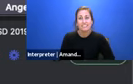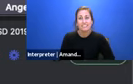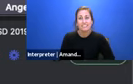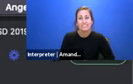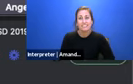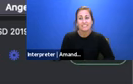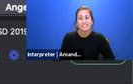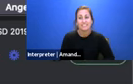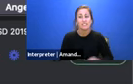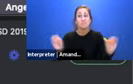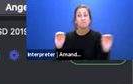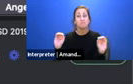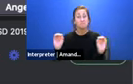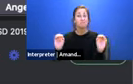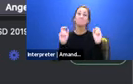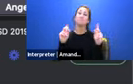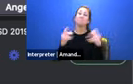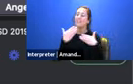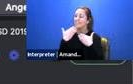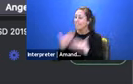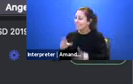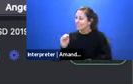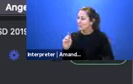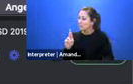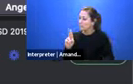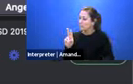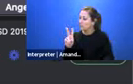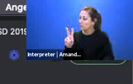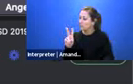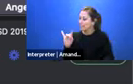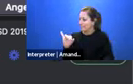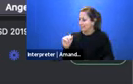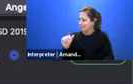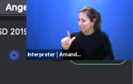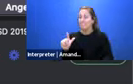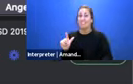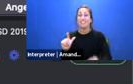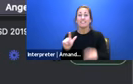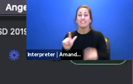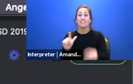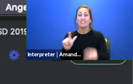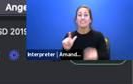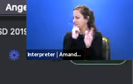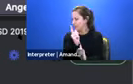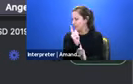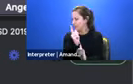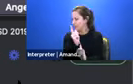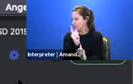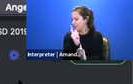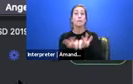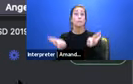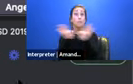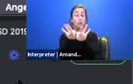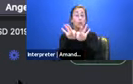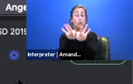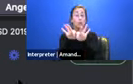Okay. Thank you, Mr. Vidal. And just leave that for 1 second. So very, very important. If you look at the bottom of the screen,